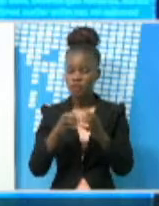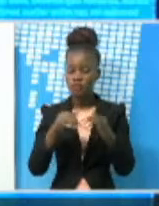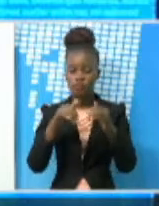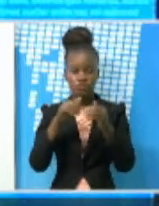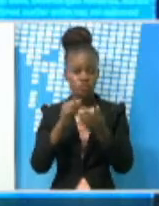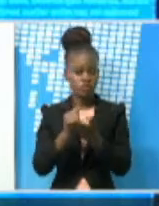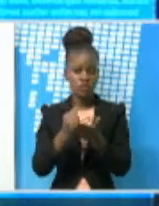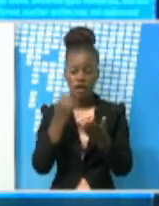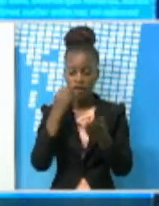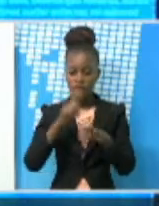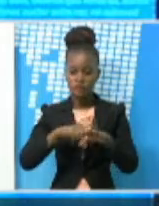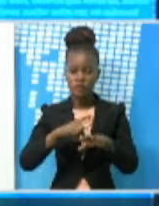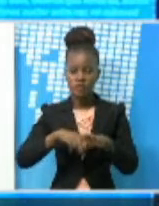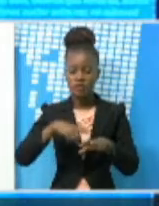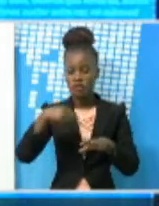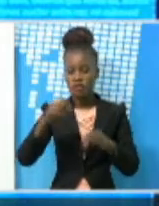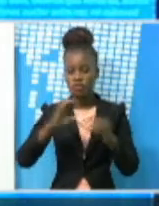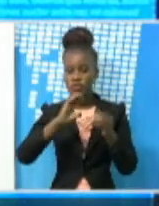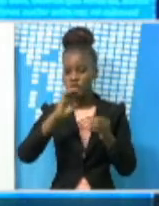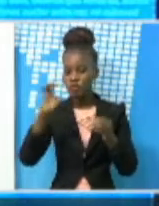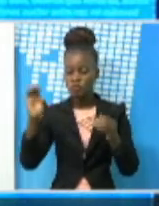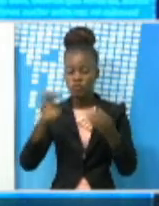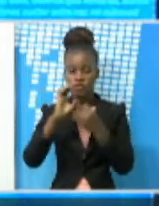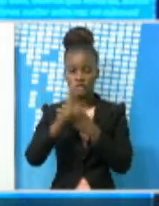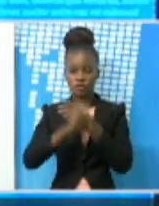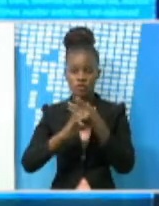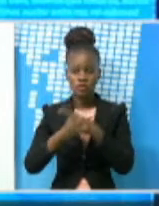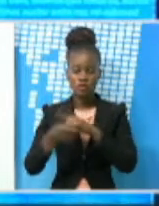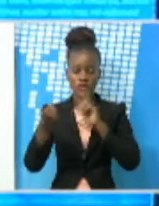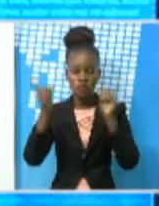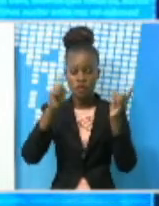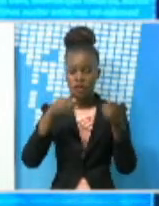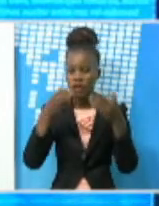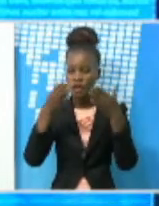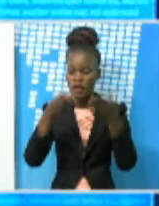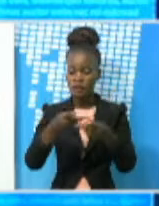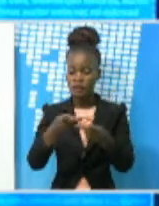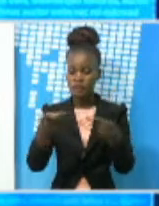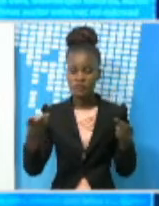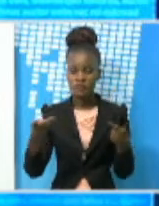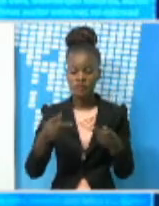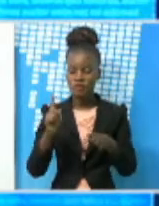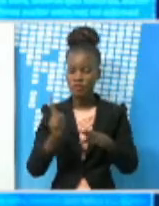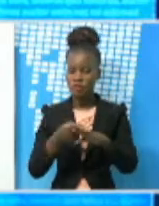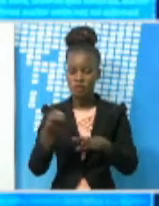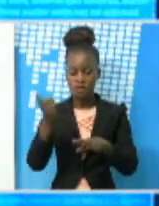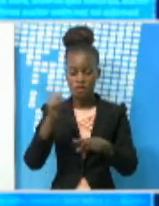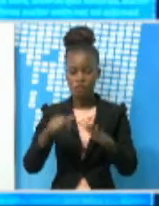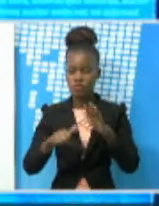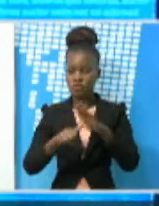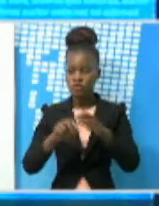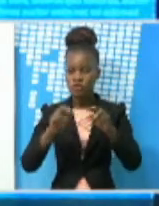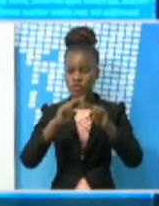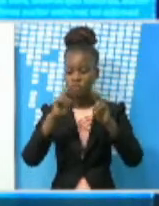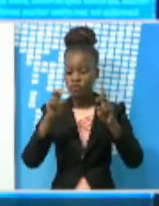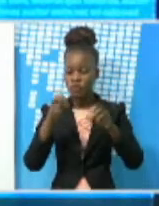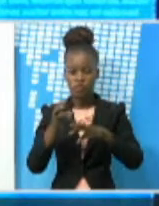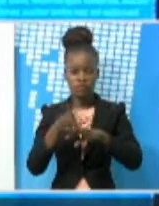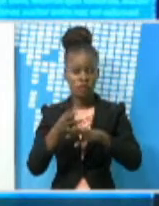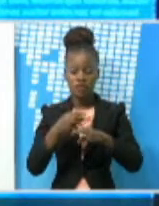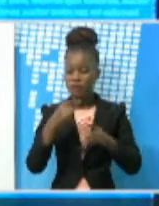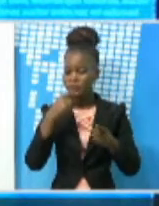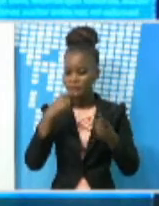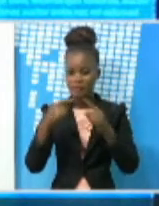they claim are costing the country in terms of expected revenue. This had place when the entities under the Ministry of ICT were discussing